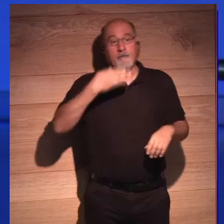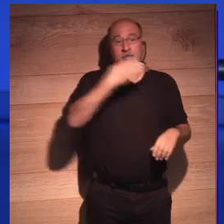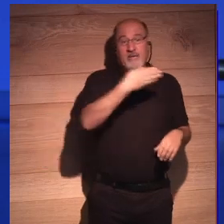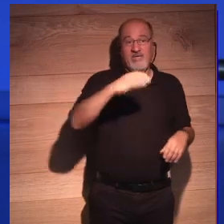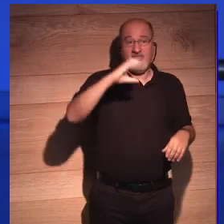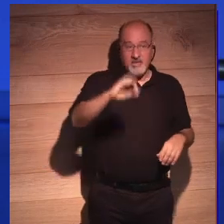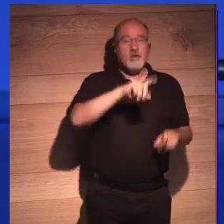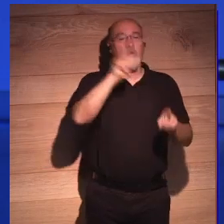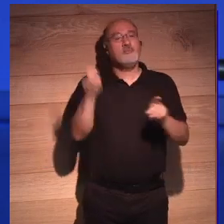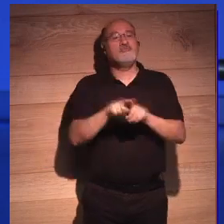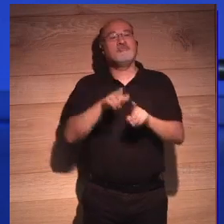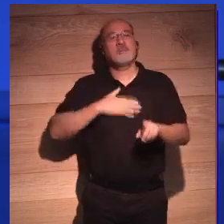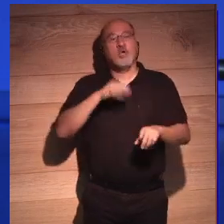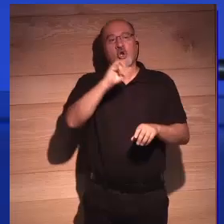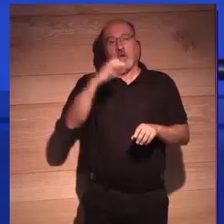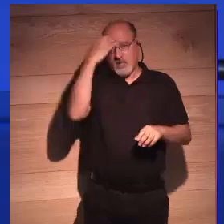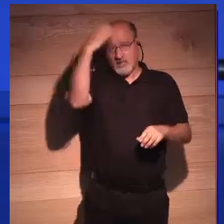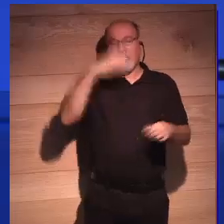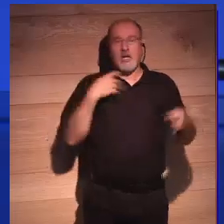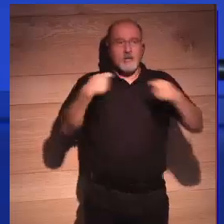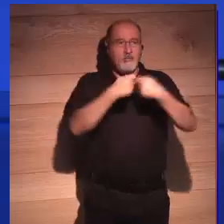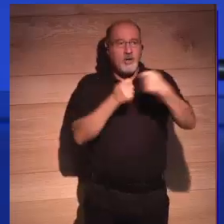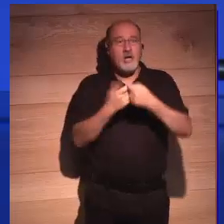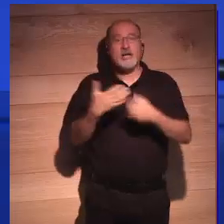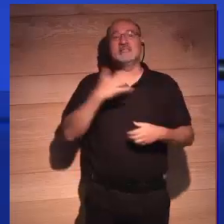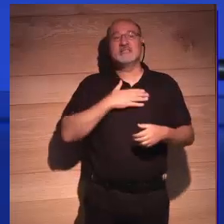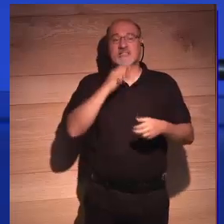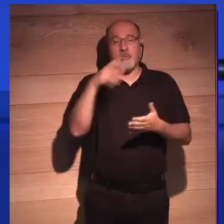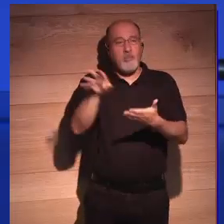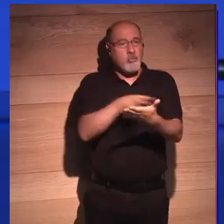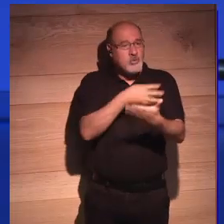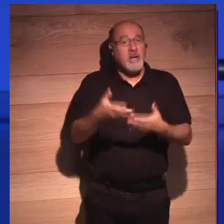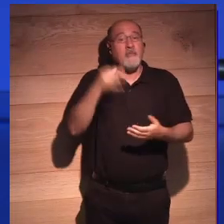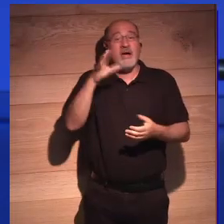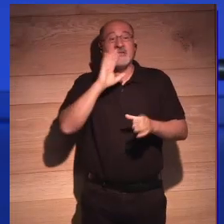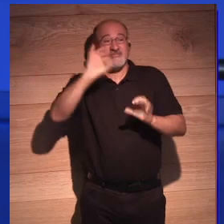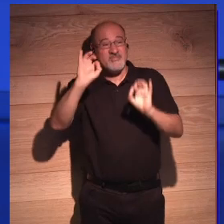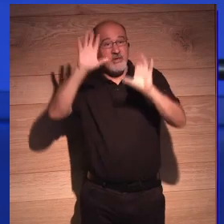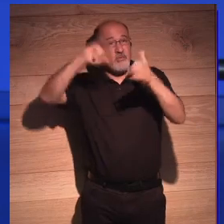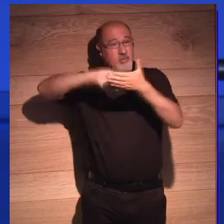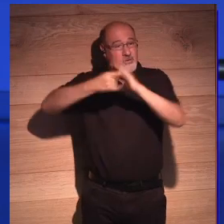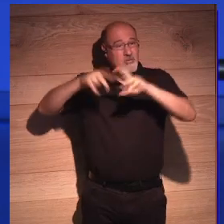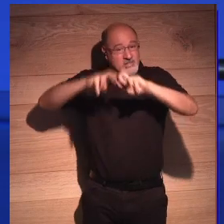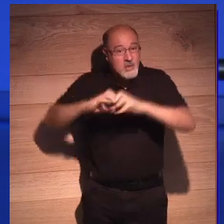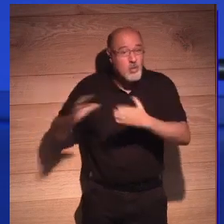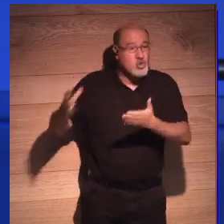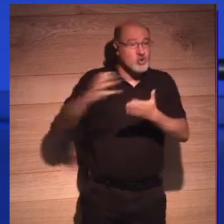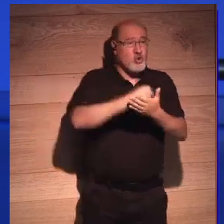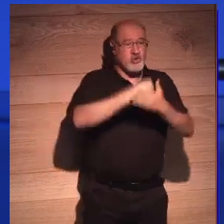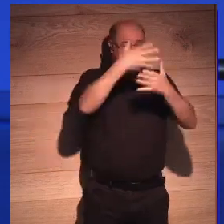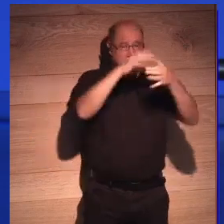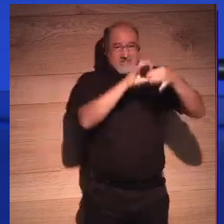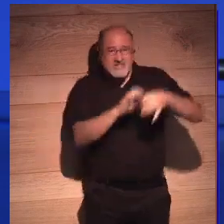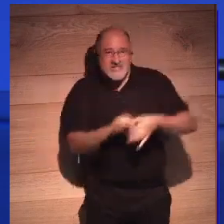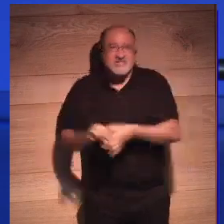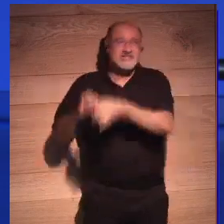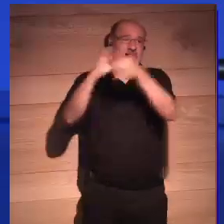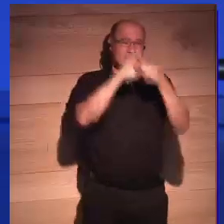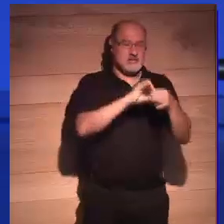like BBC, Royal Academy, Royal Shakespeare Comedy, or Royal Opera House, have developed projects that